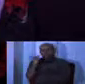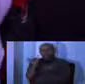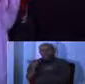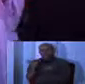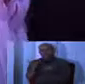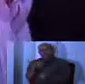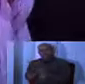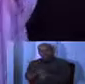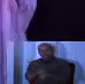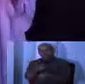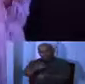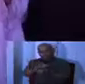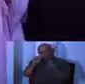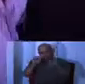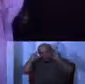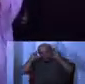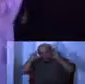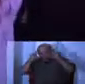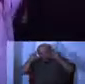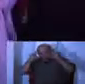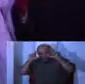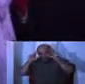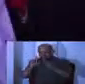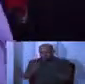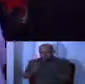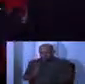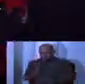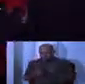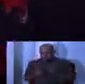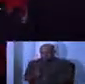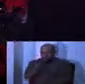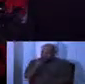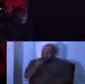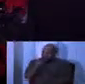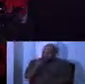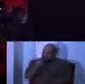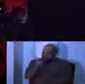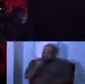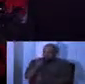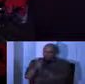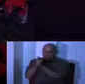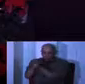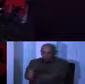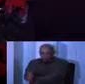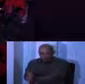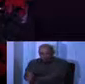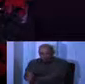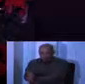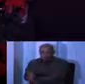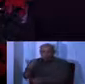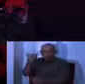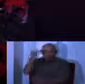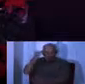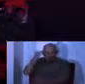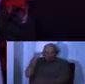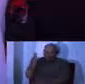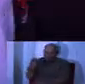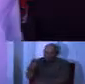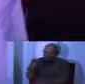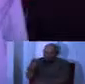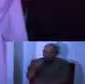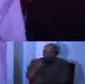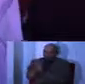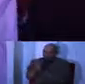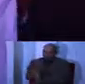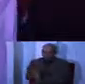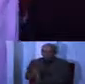church to wake up to the reality of the one that it says that it follows, and to know that the one that it follows